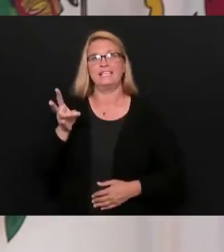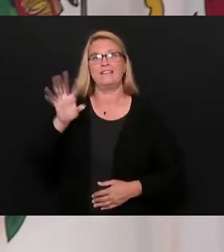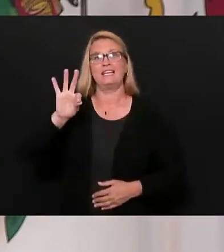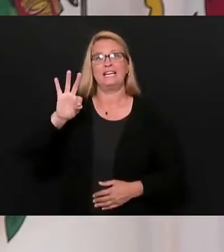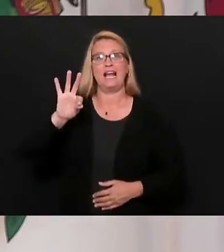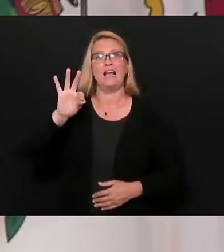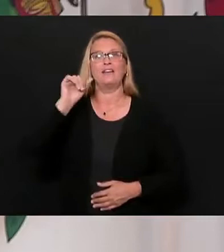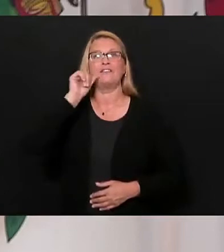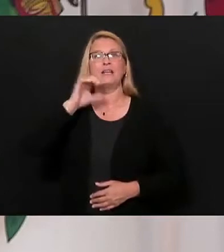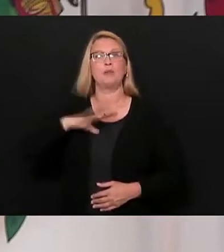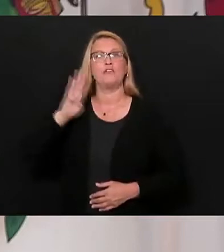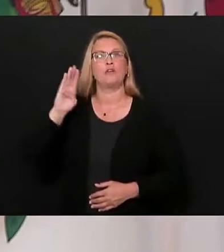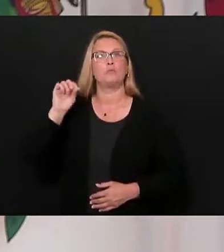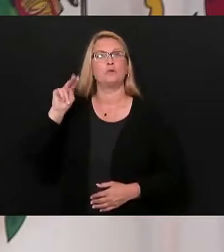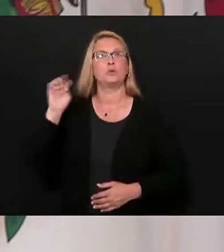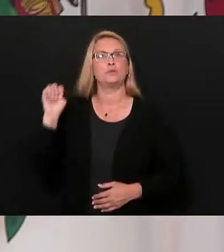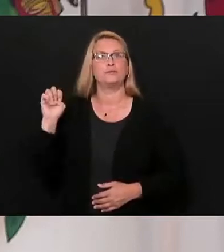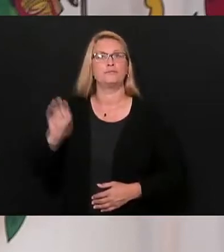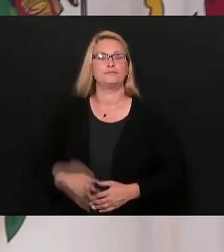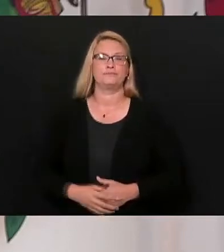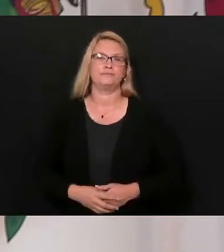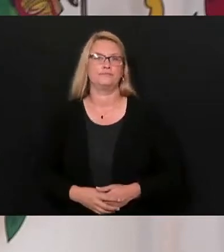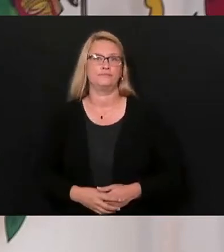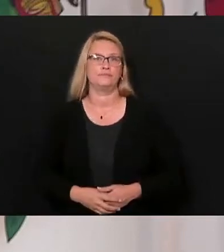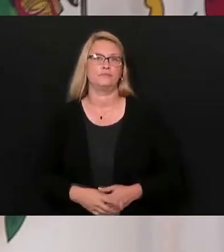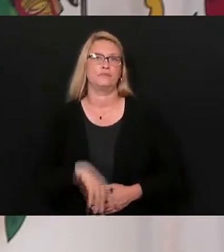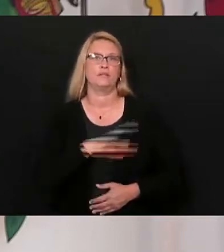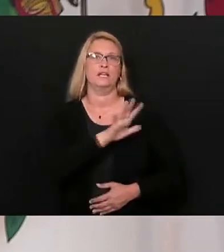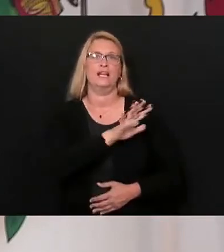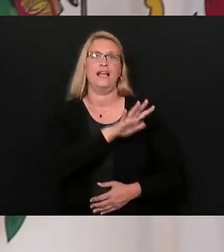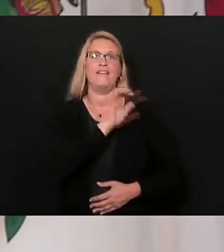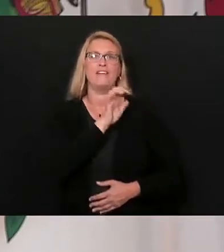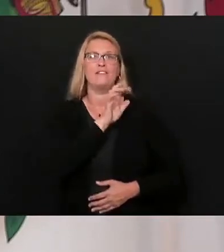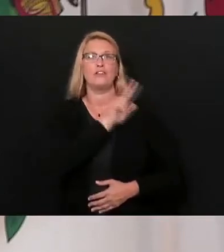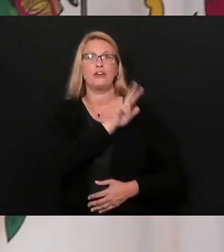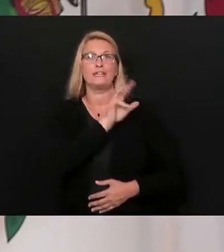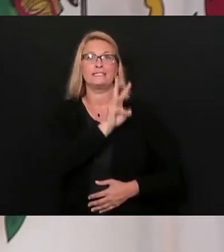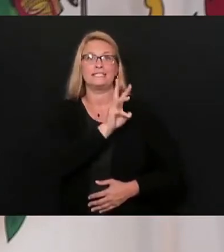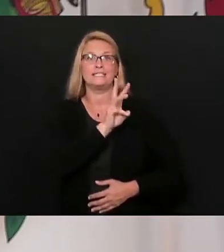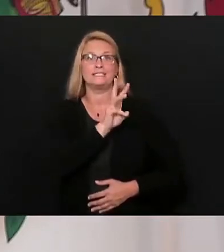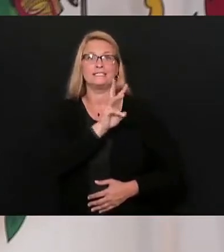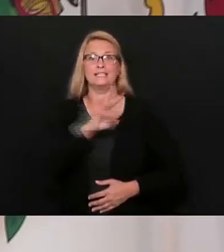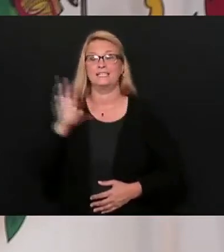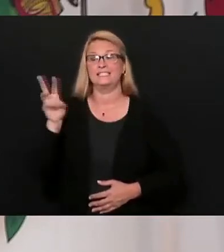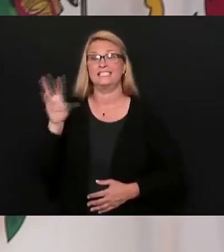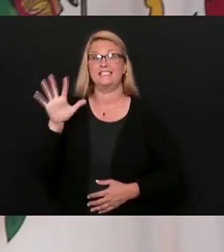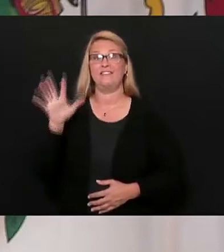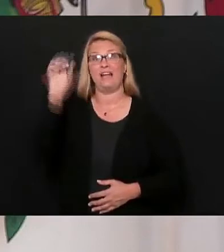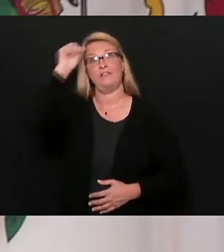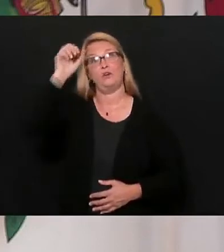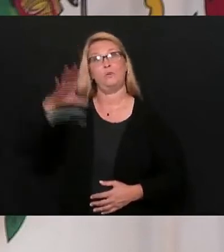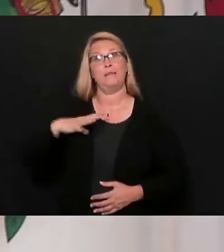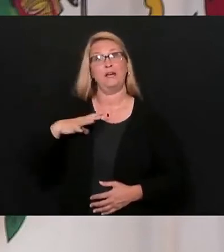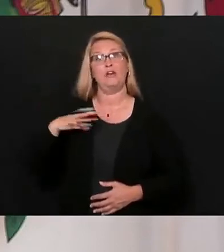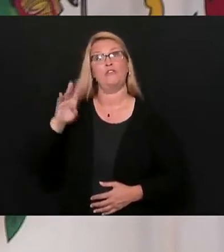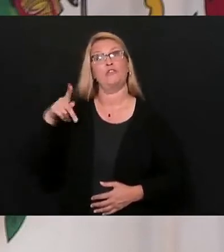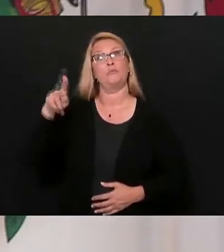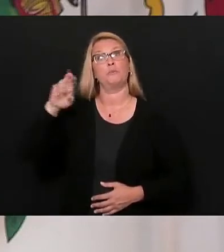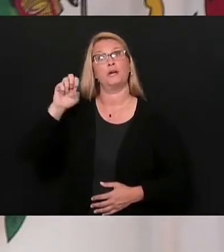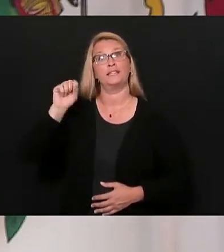female from Boone County. Our 536th death, a 65-year-old male from Preston